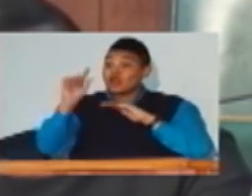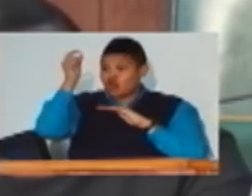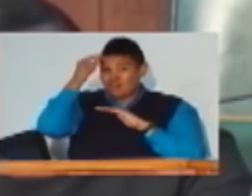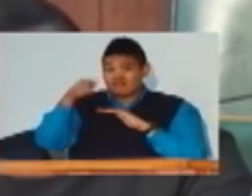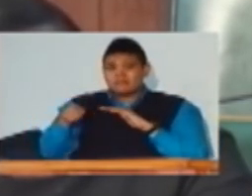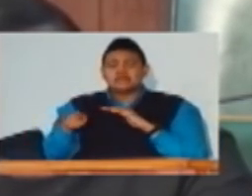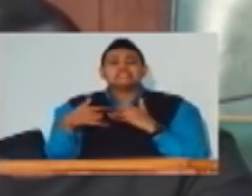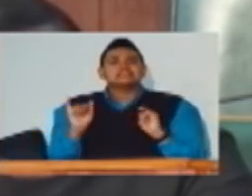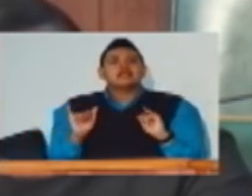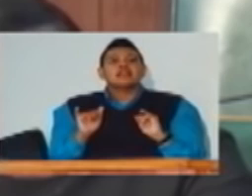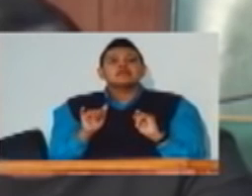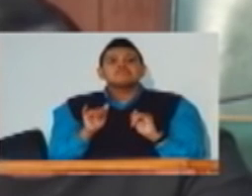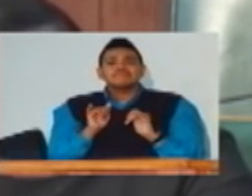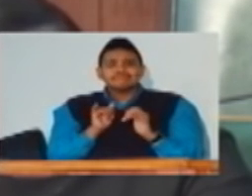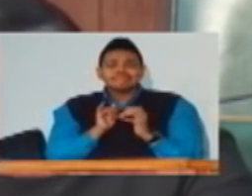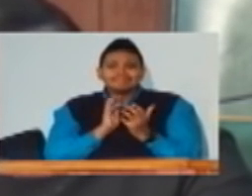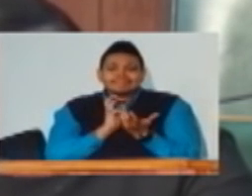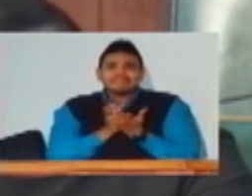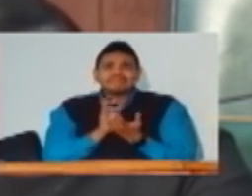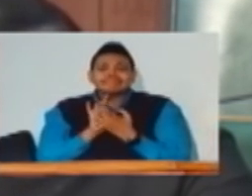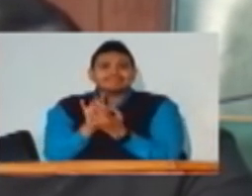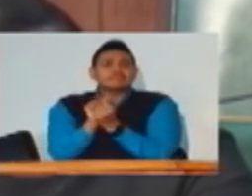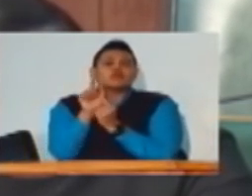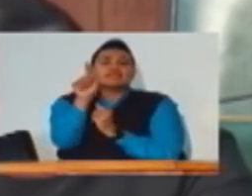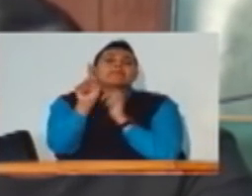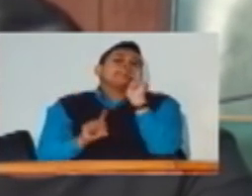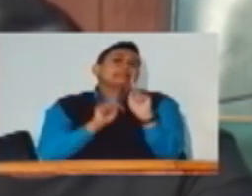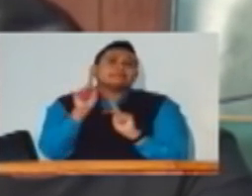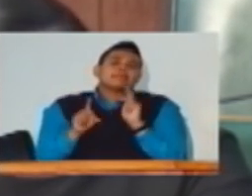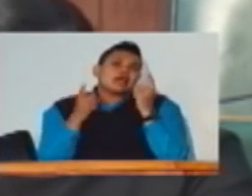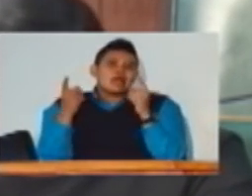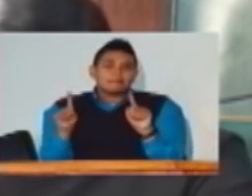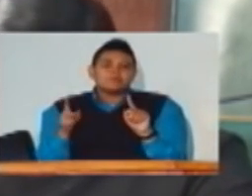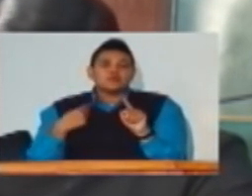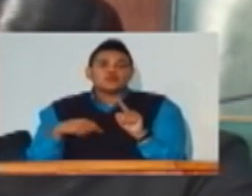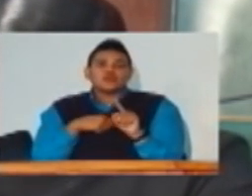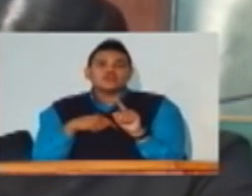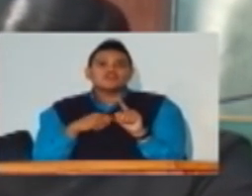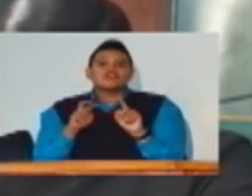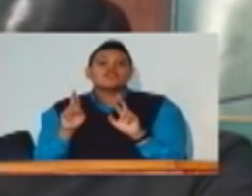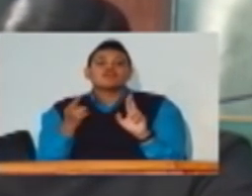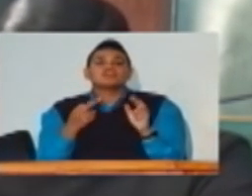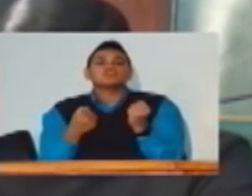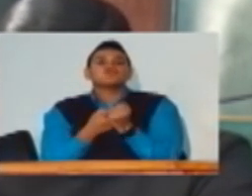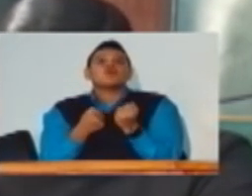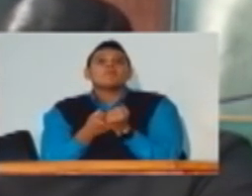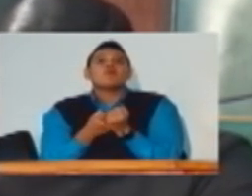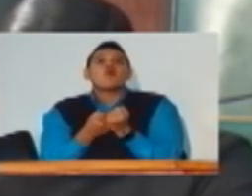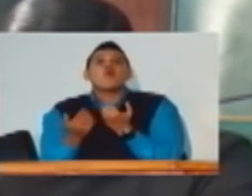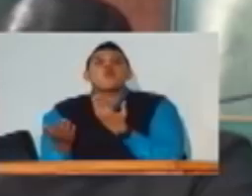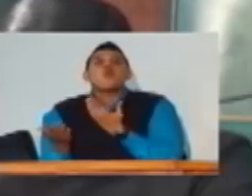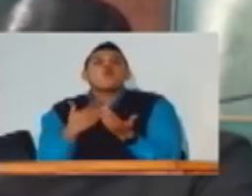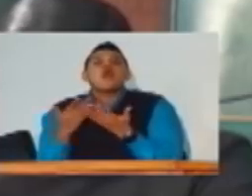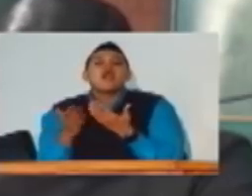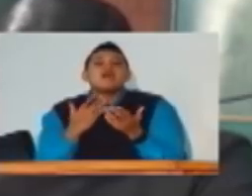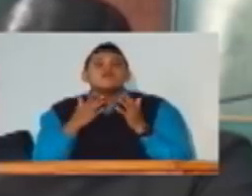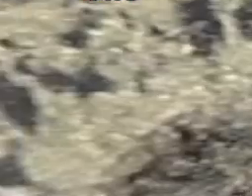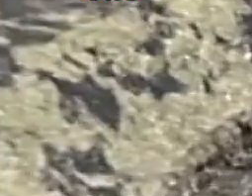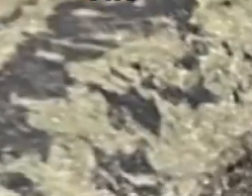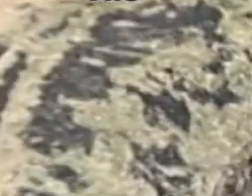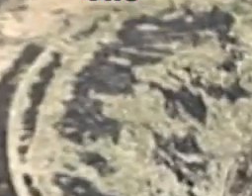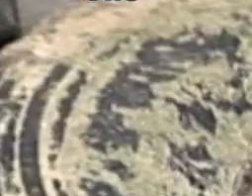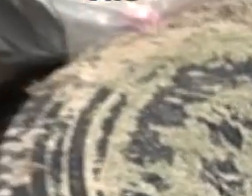the project's implementation will comprise representatives of the government, private sector, academia, and civil society, among